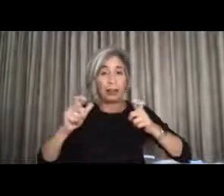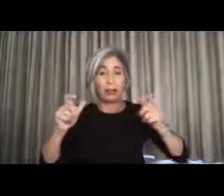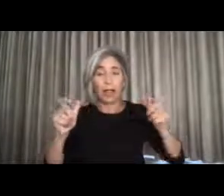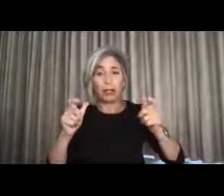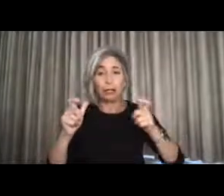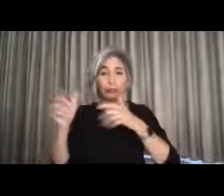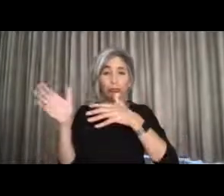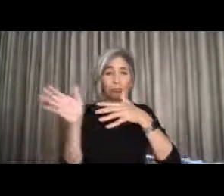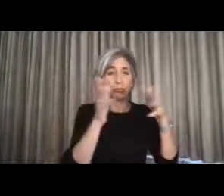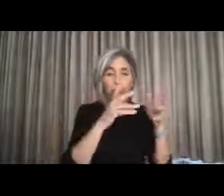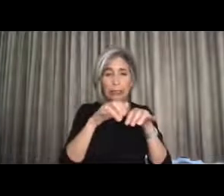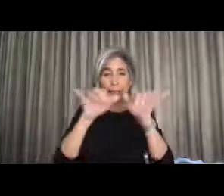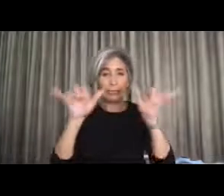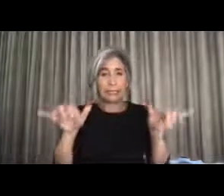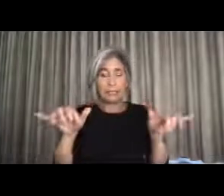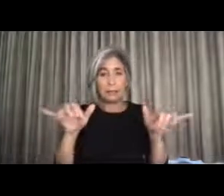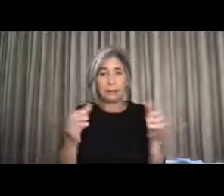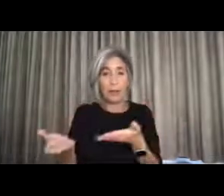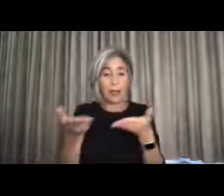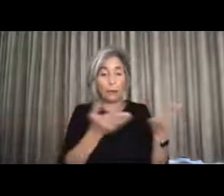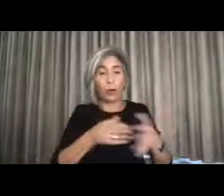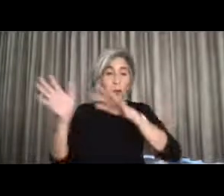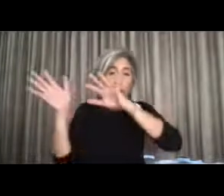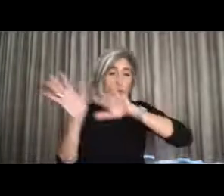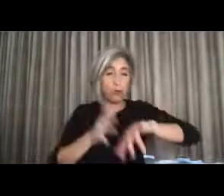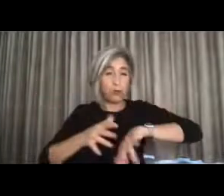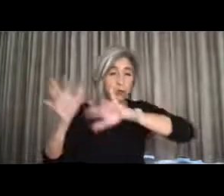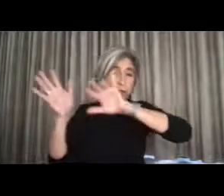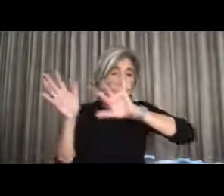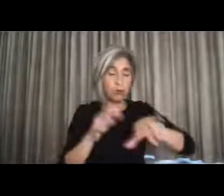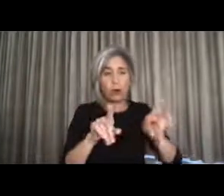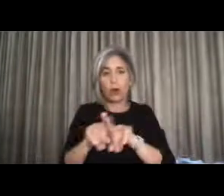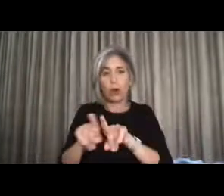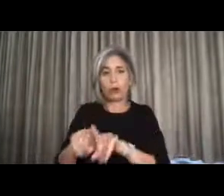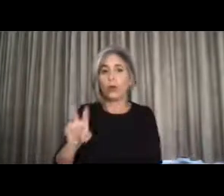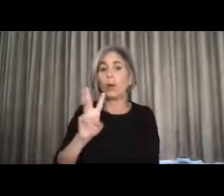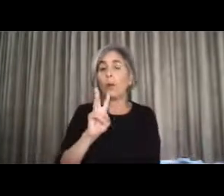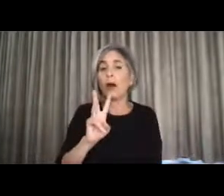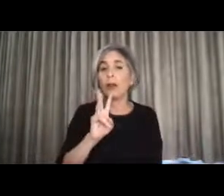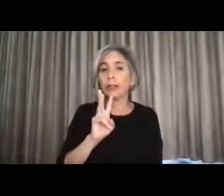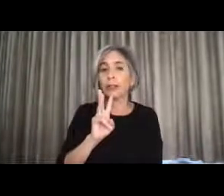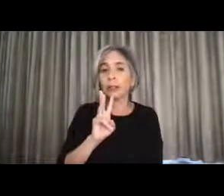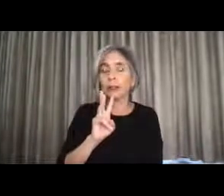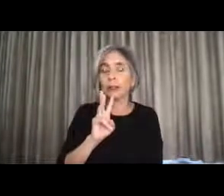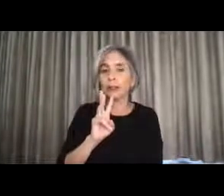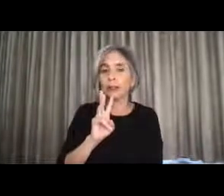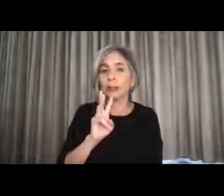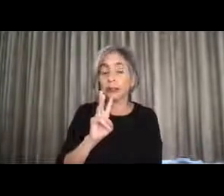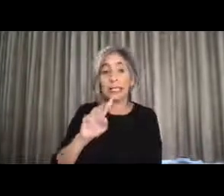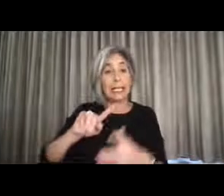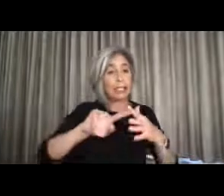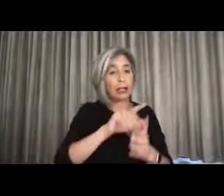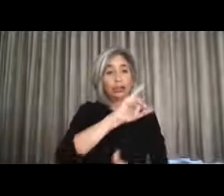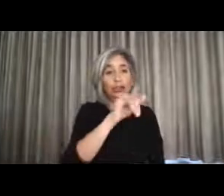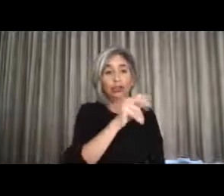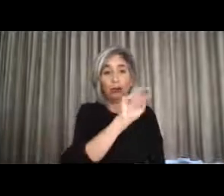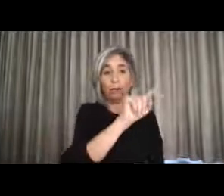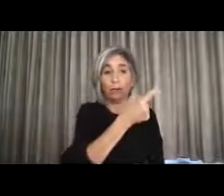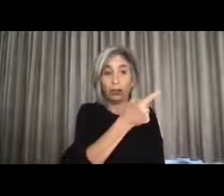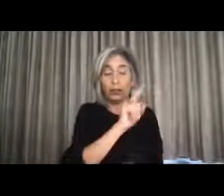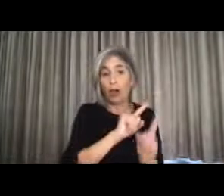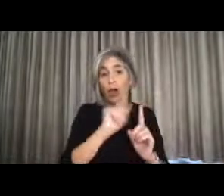systems that come in and bring rain and water. This starts with June 1st and runs to November 30th. It's important to